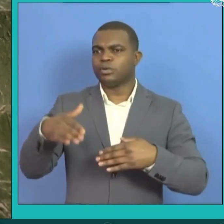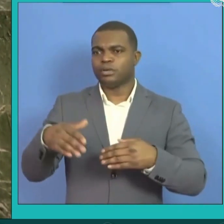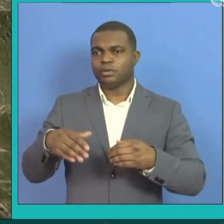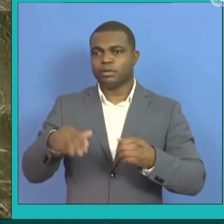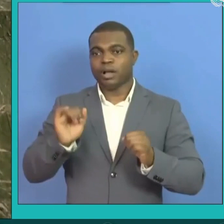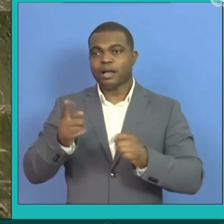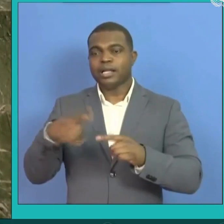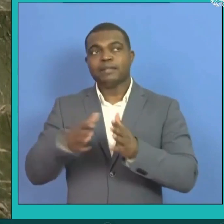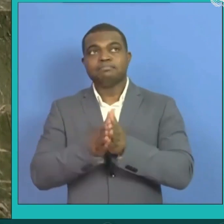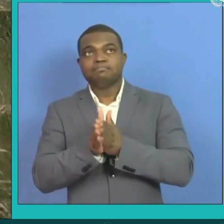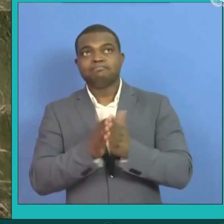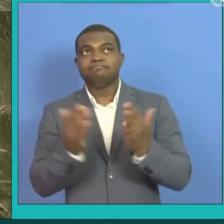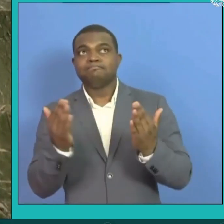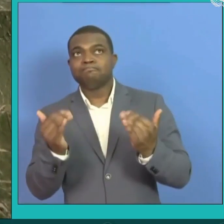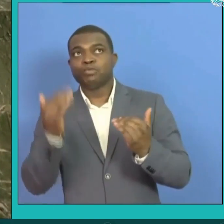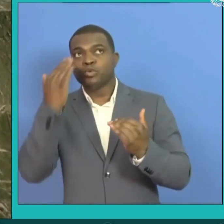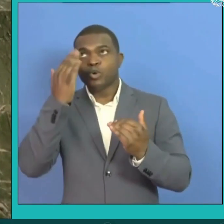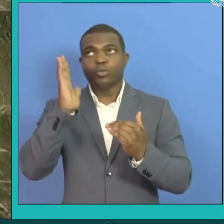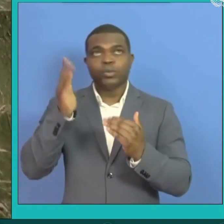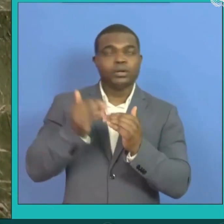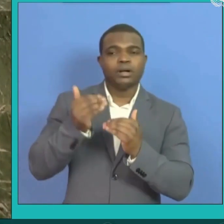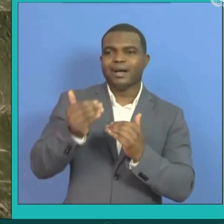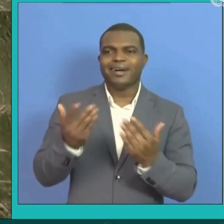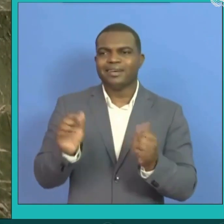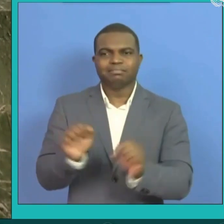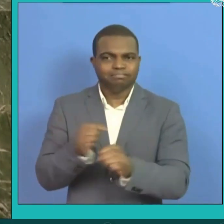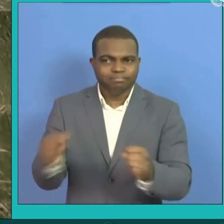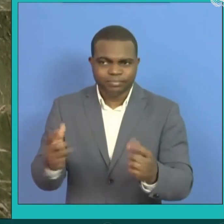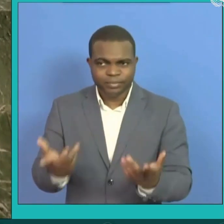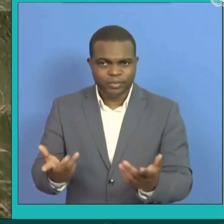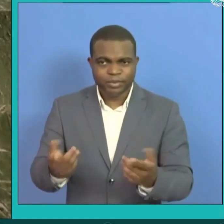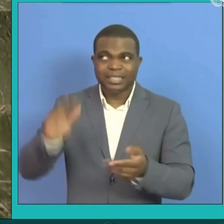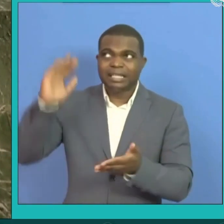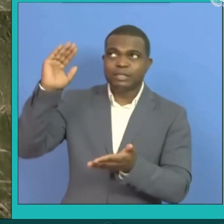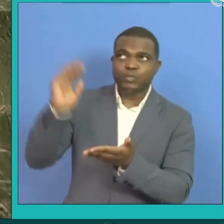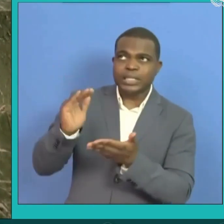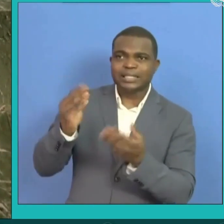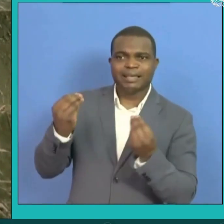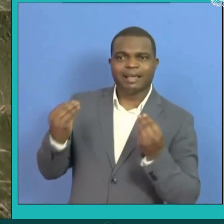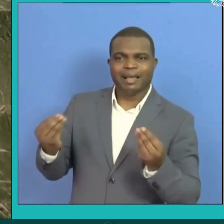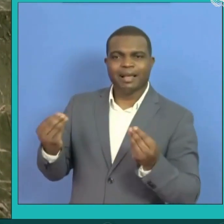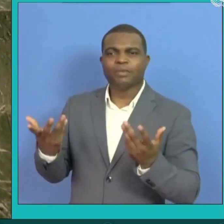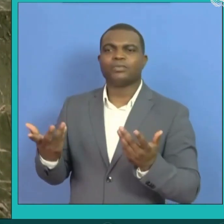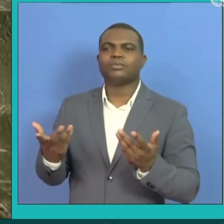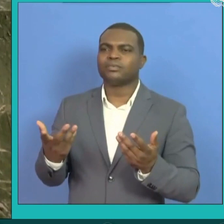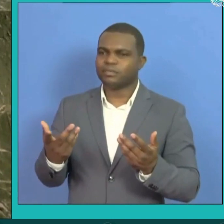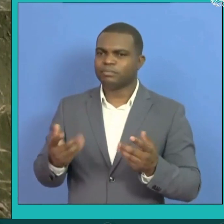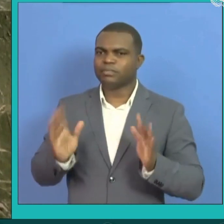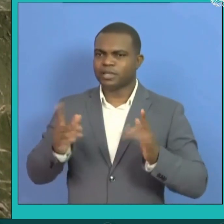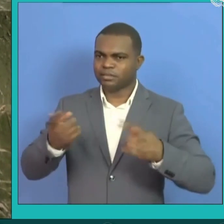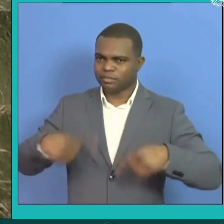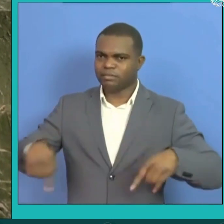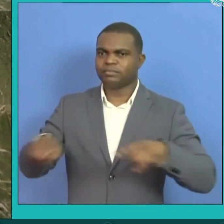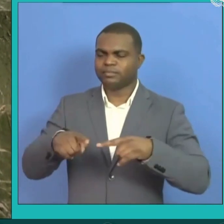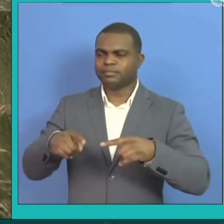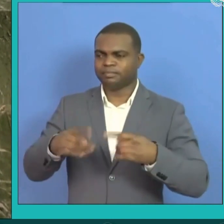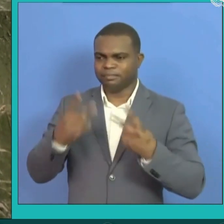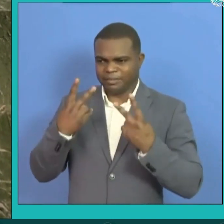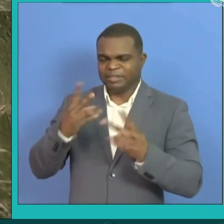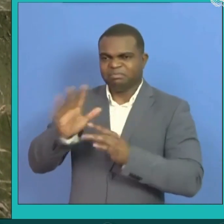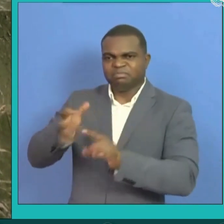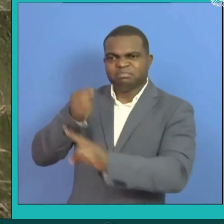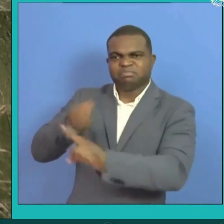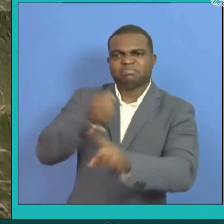shared structural disadvantages and characteristics of our member states place us not only at an economic disadvantage